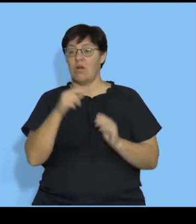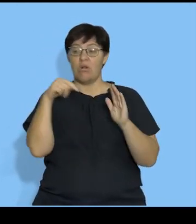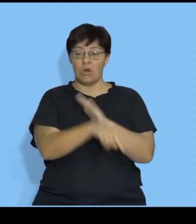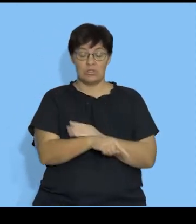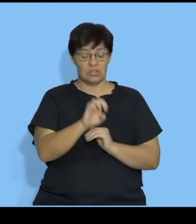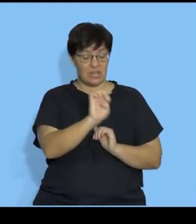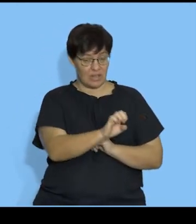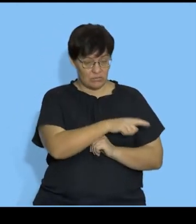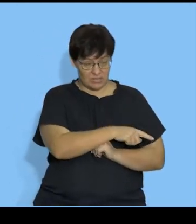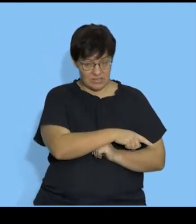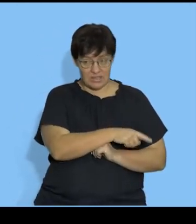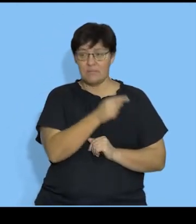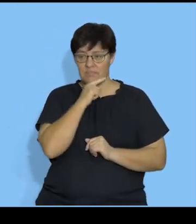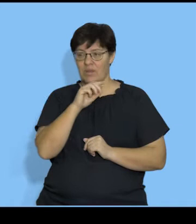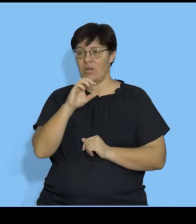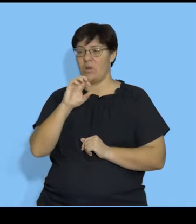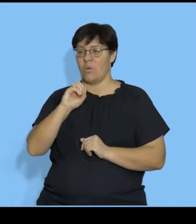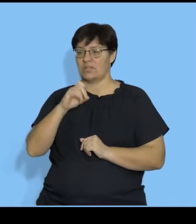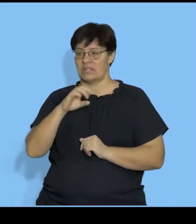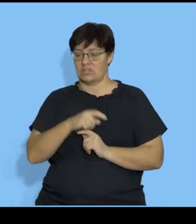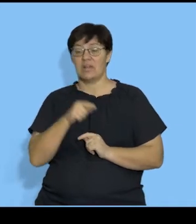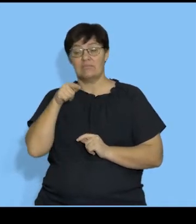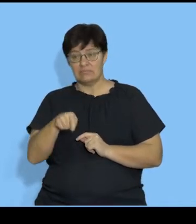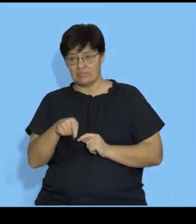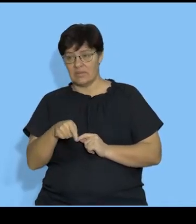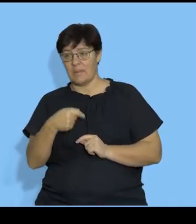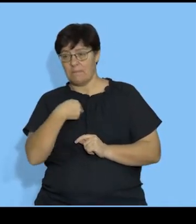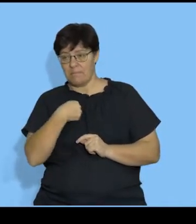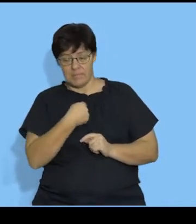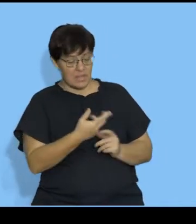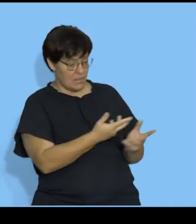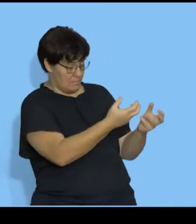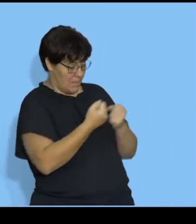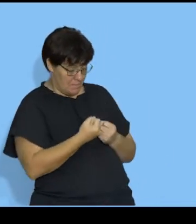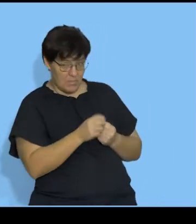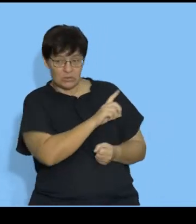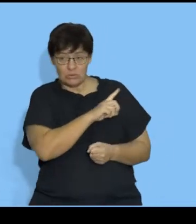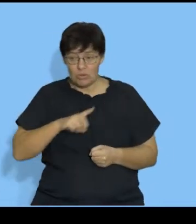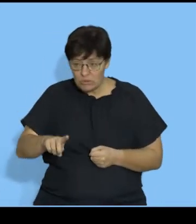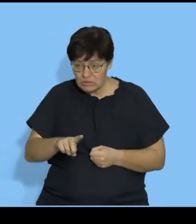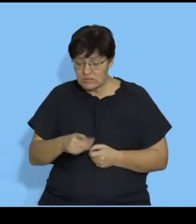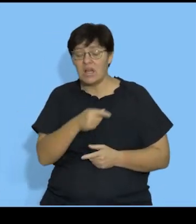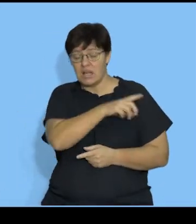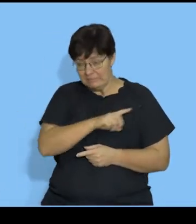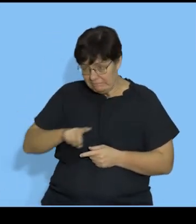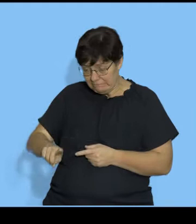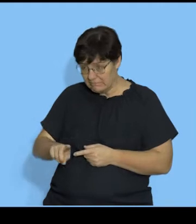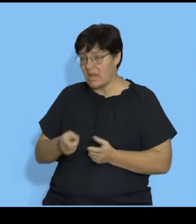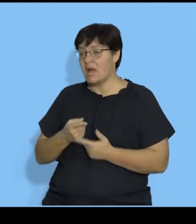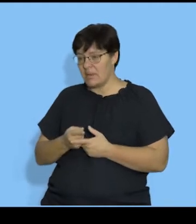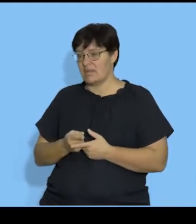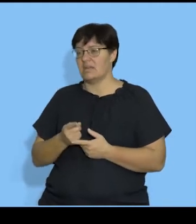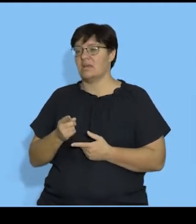the substance undergoing oxidation is a reducing agent, while the gain of electrons is reduction, and the